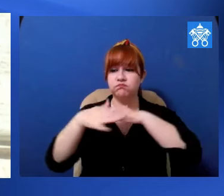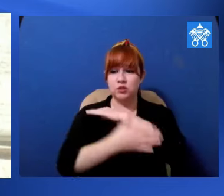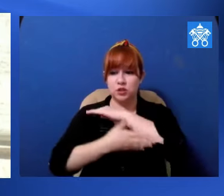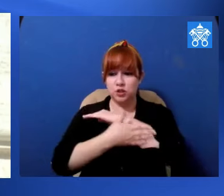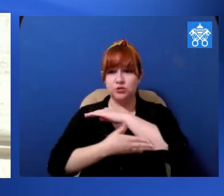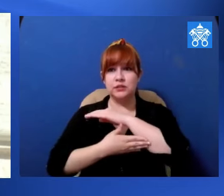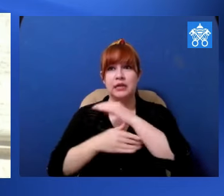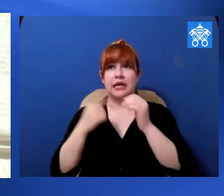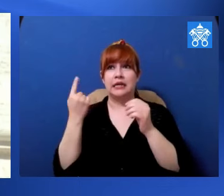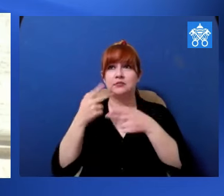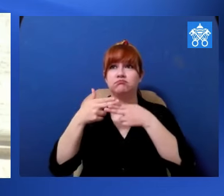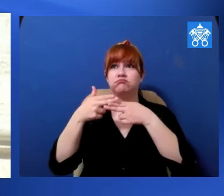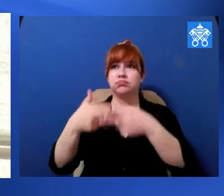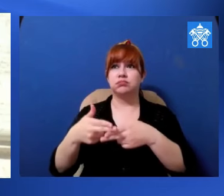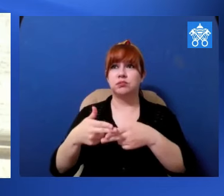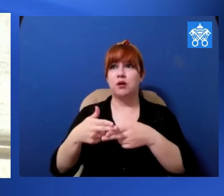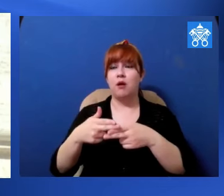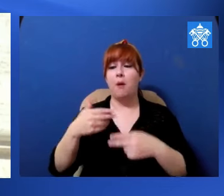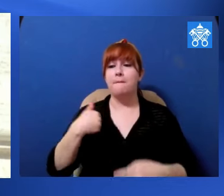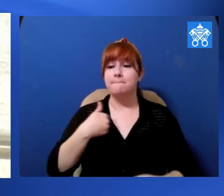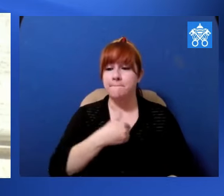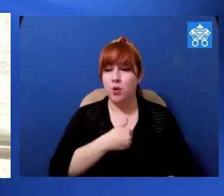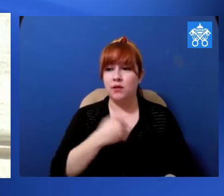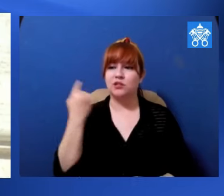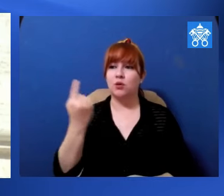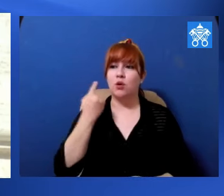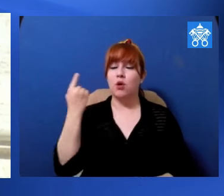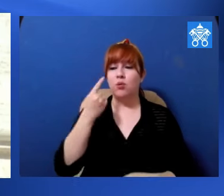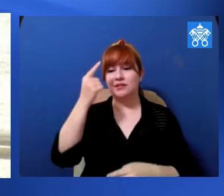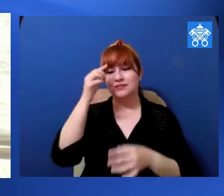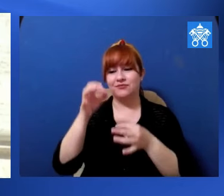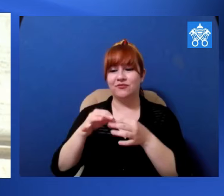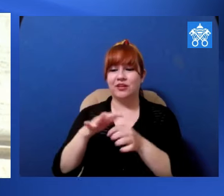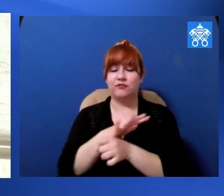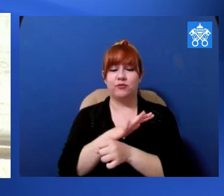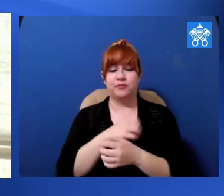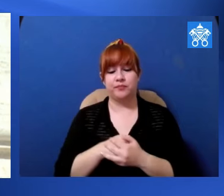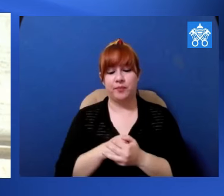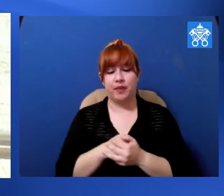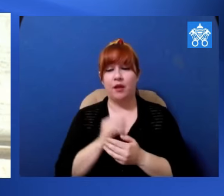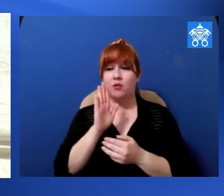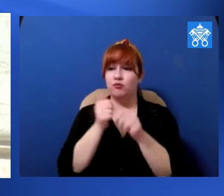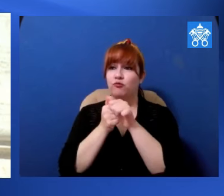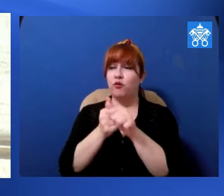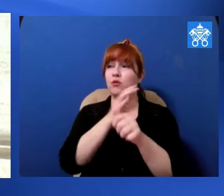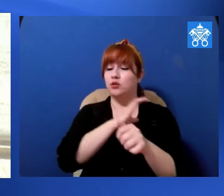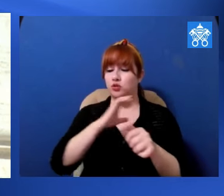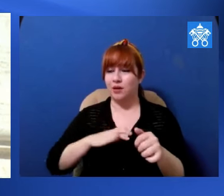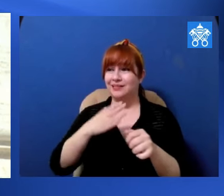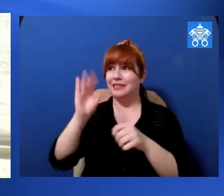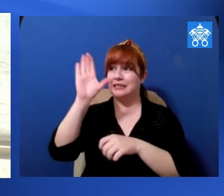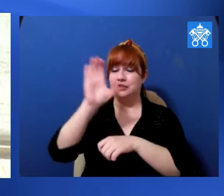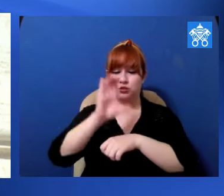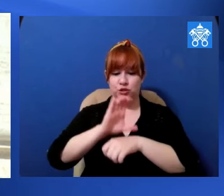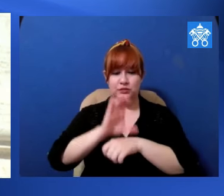Christian for centuries, is called Poland Semper Fidelis, always faithful. However, persevering